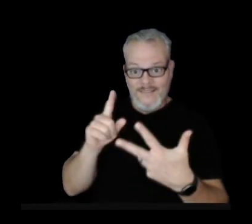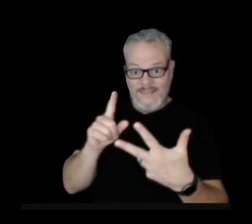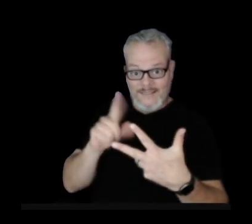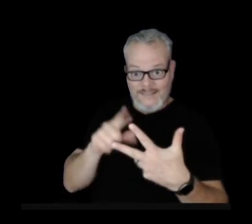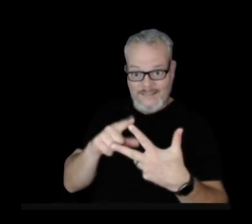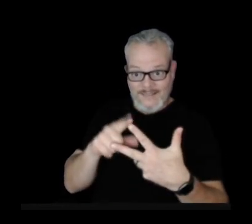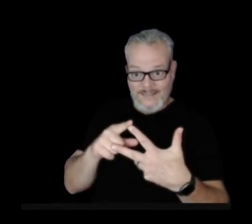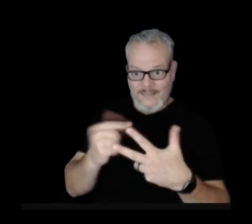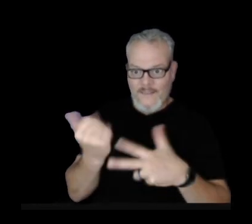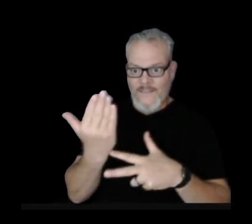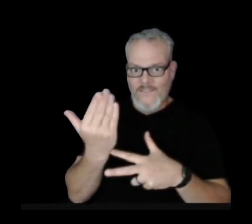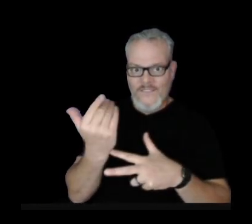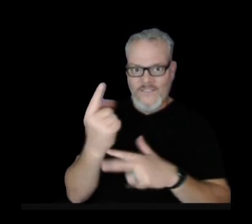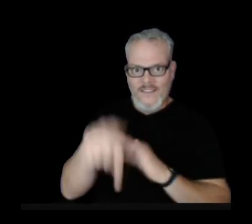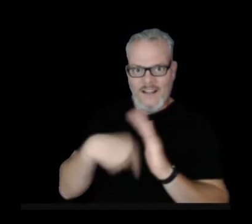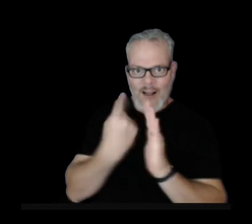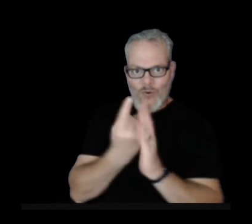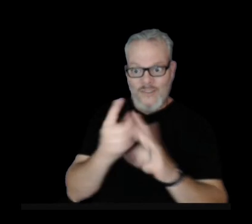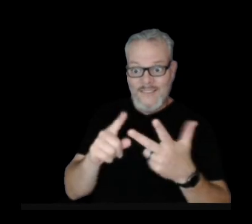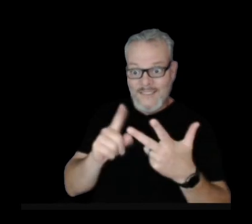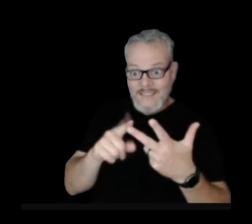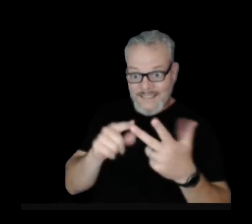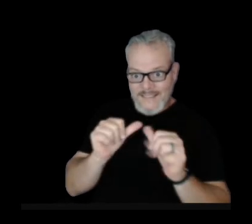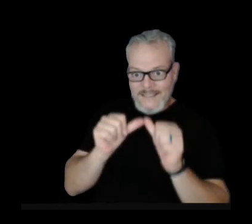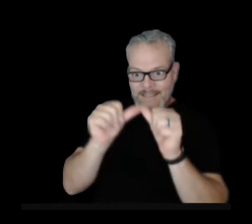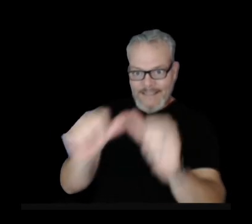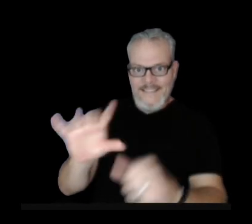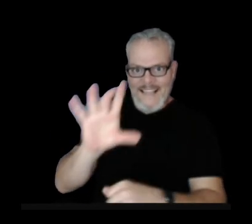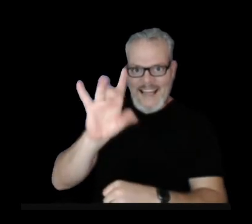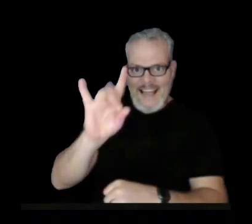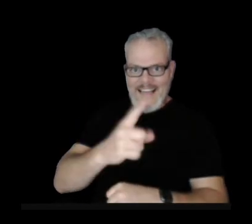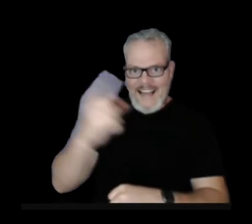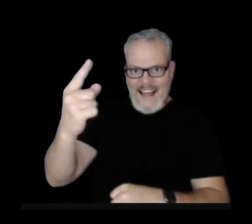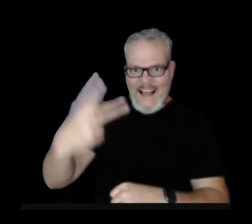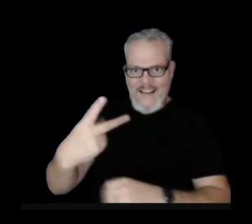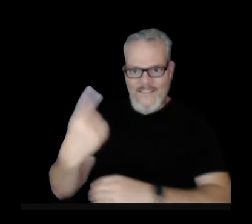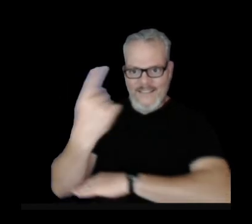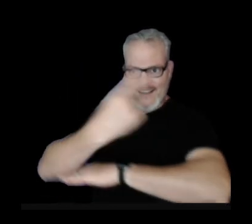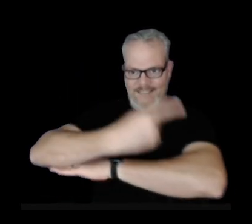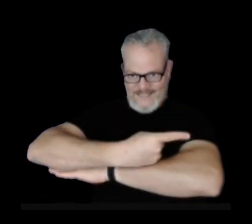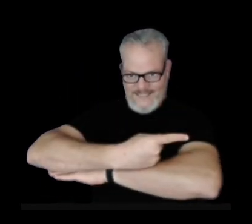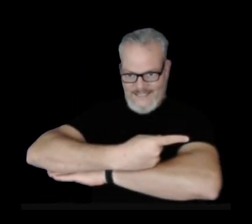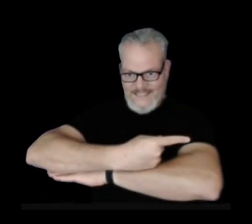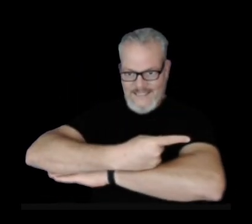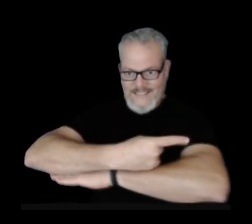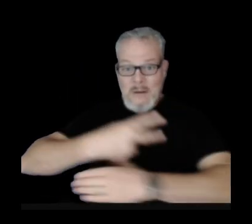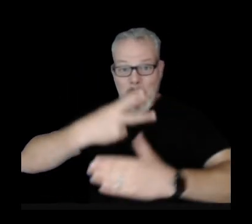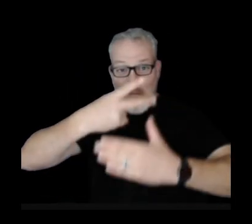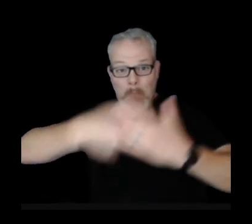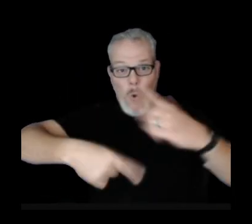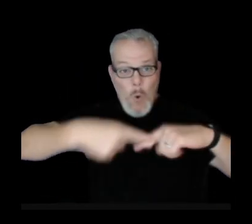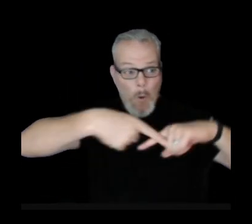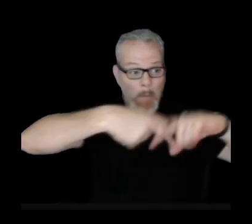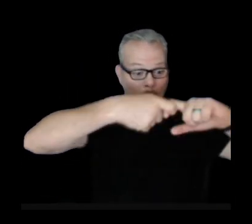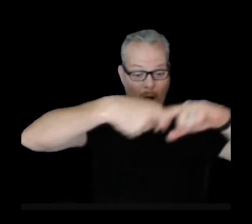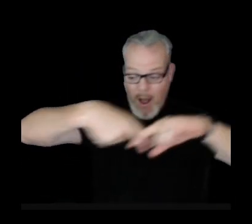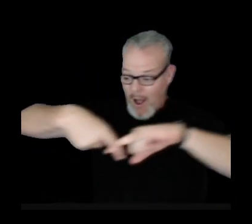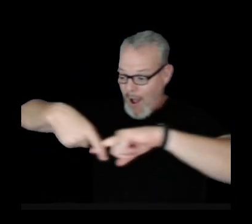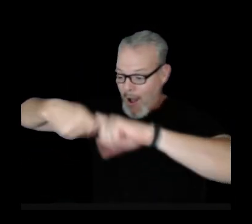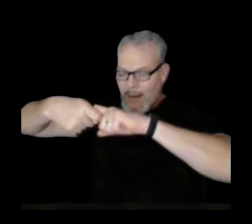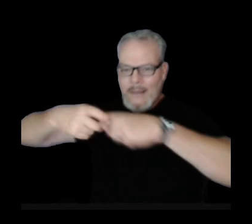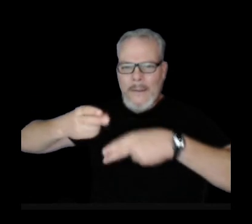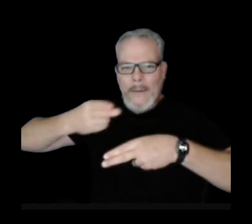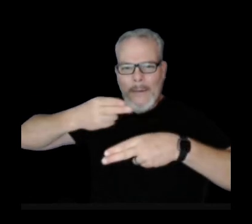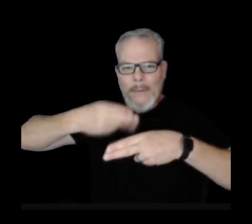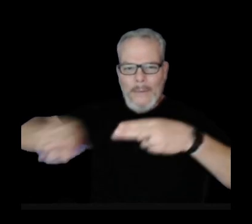lasting 8.5 days. As you can see, the 2 pauses we had were fairly short, less than 24 hours each,